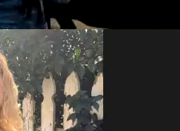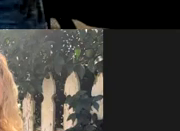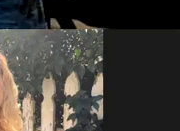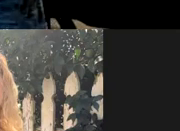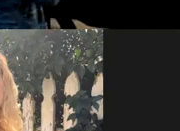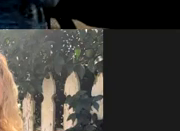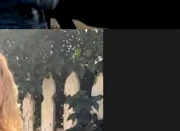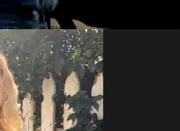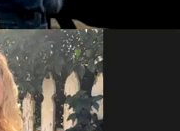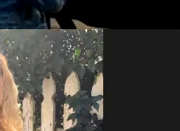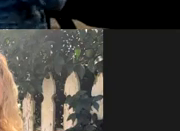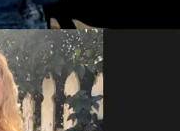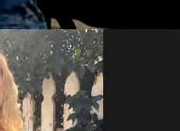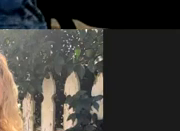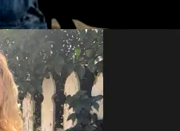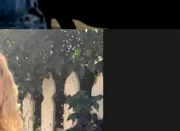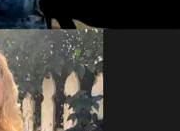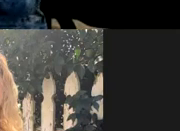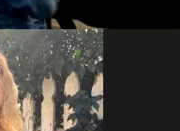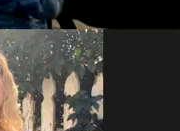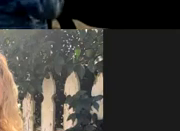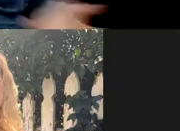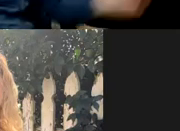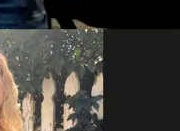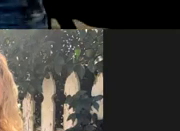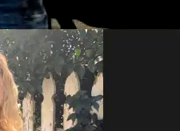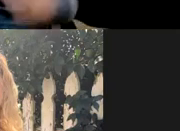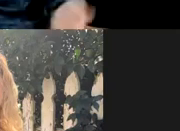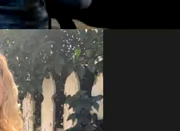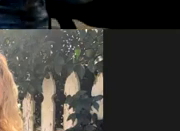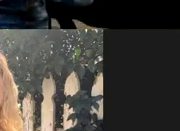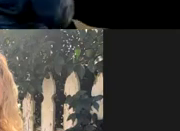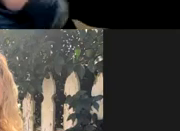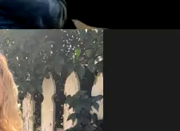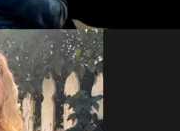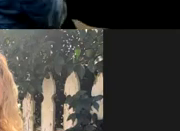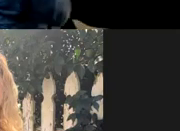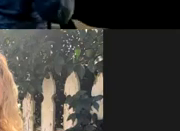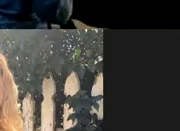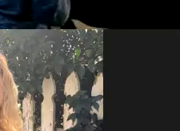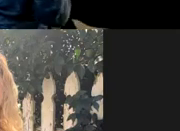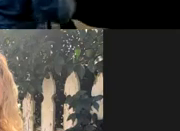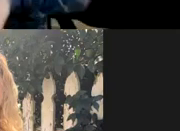just keep making it just astronomically expensive for people.